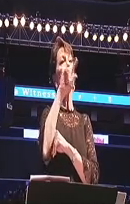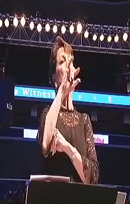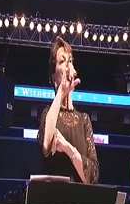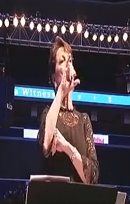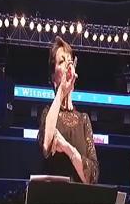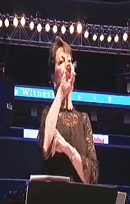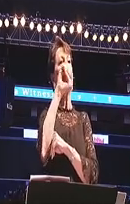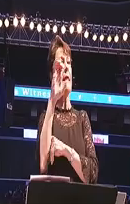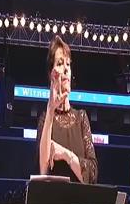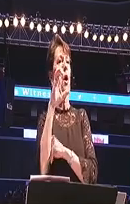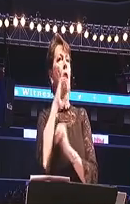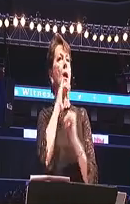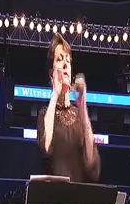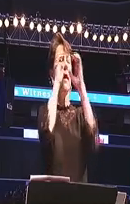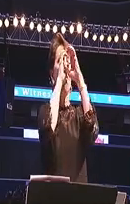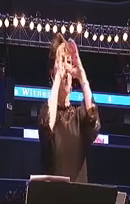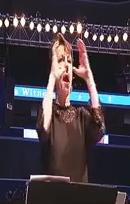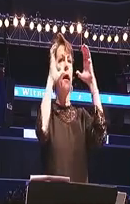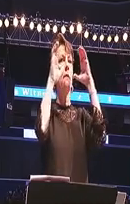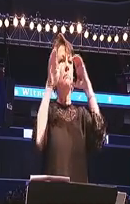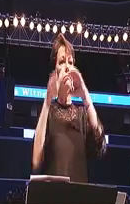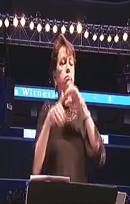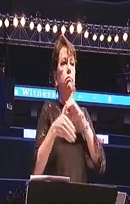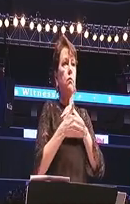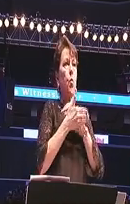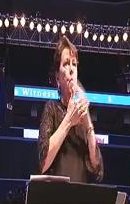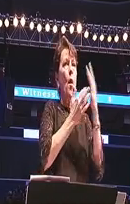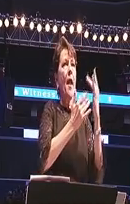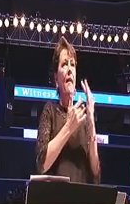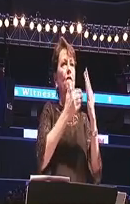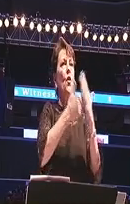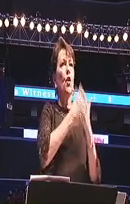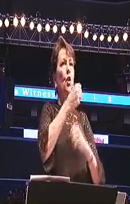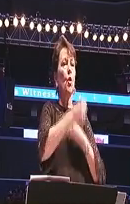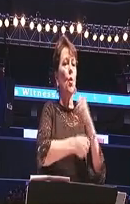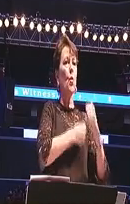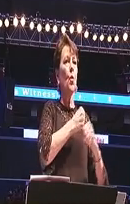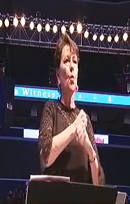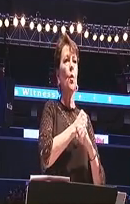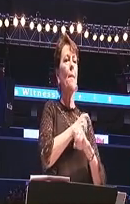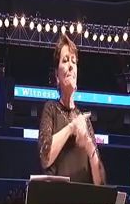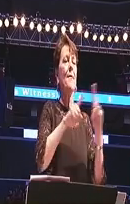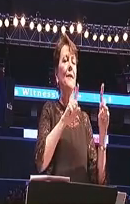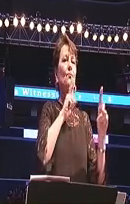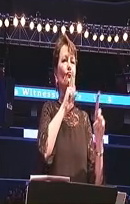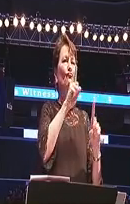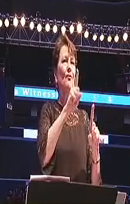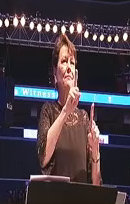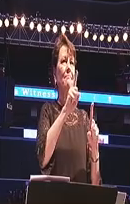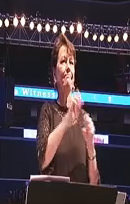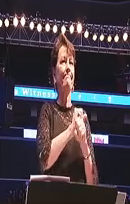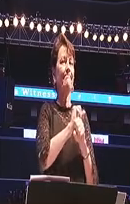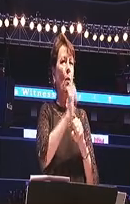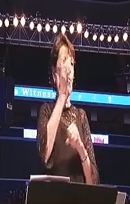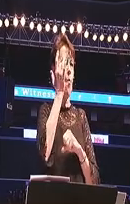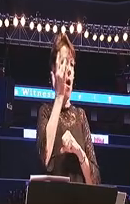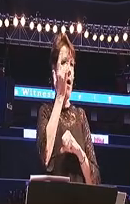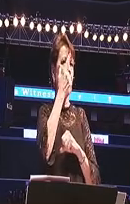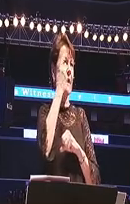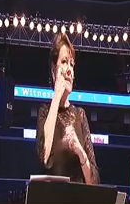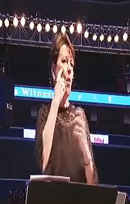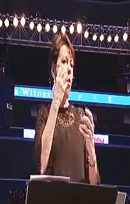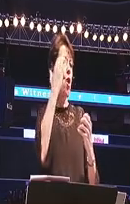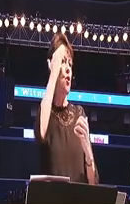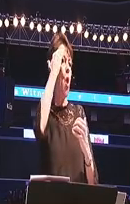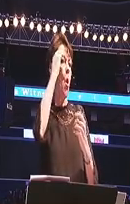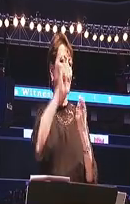for the midnight for the new year. But what I really was keeping vigil for was that I wanted to know exactly